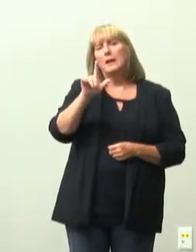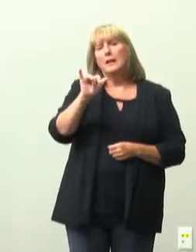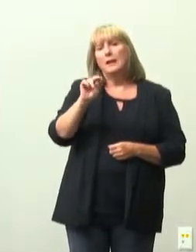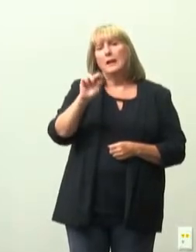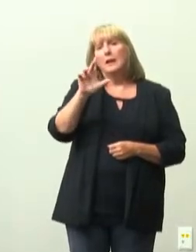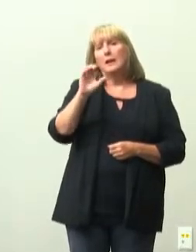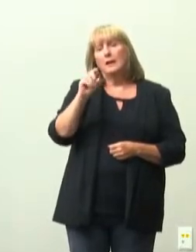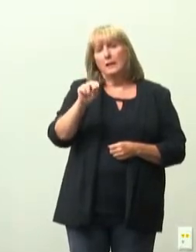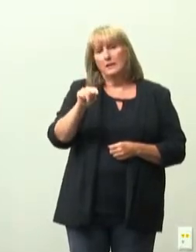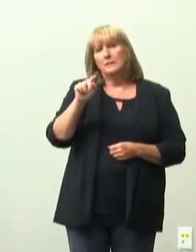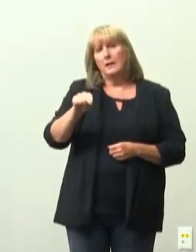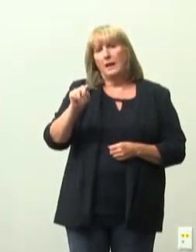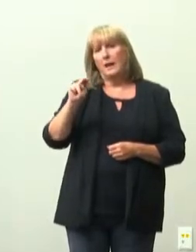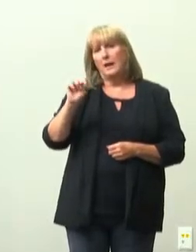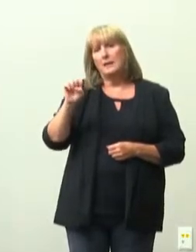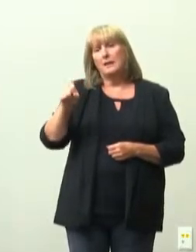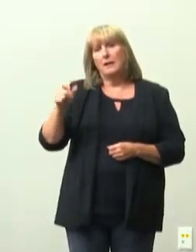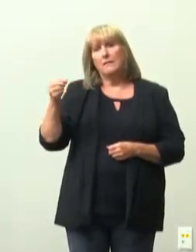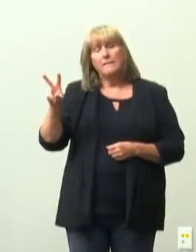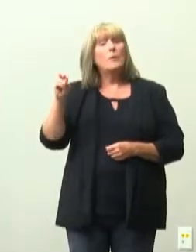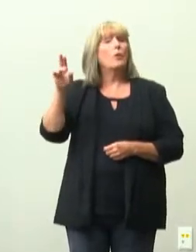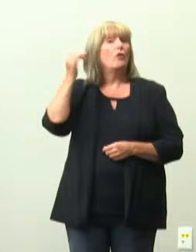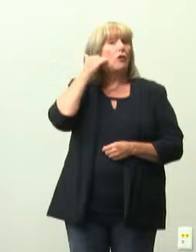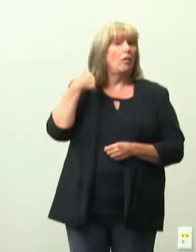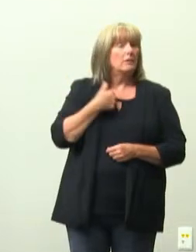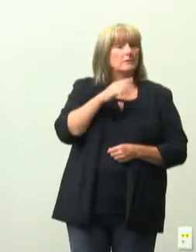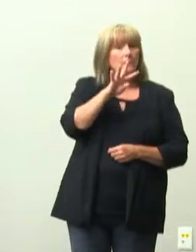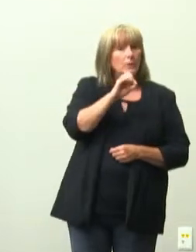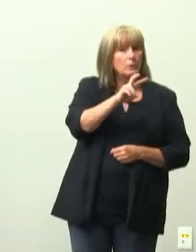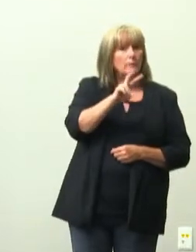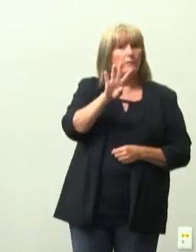covid19.lincoln.ne.gov or by calling us at